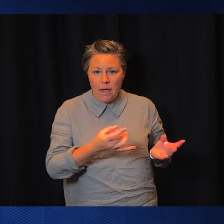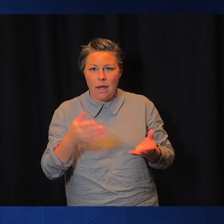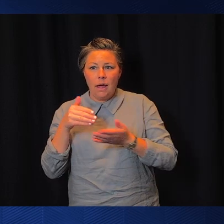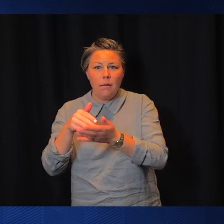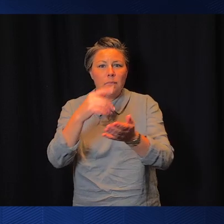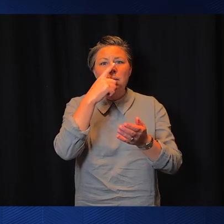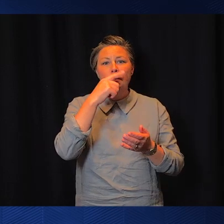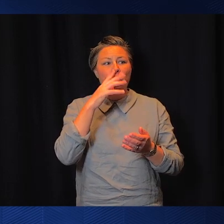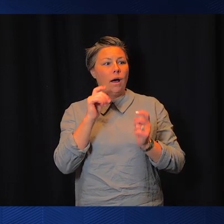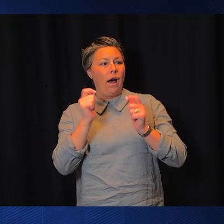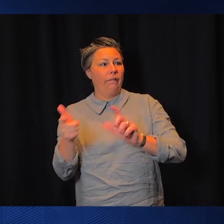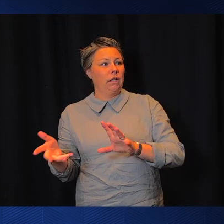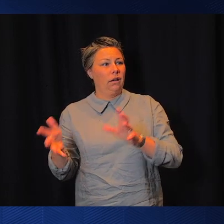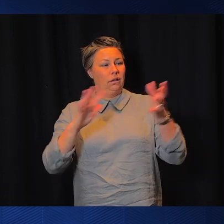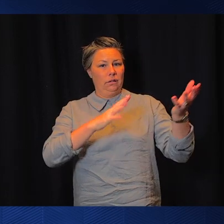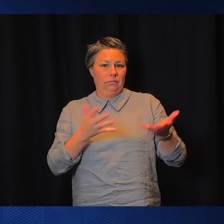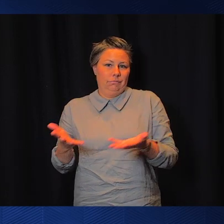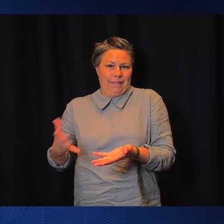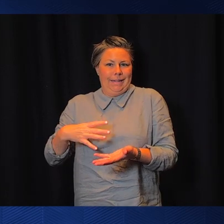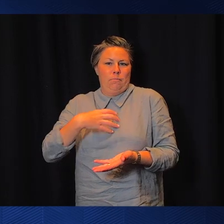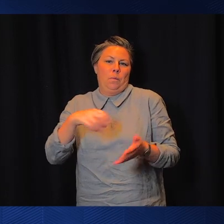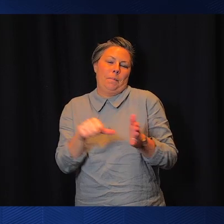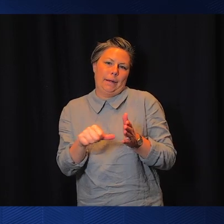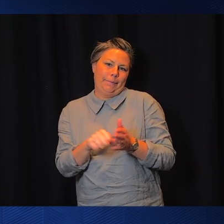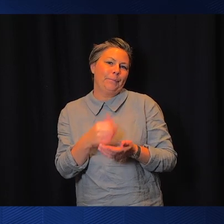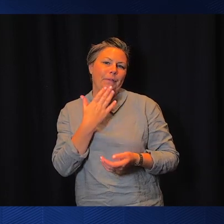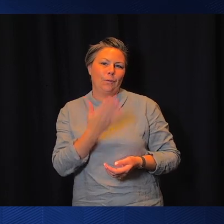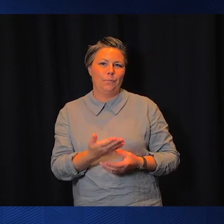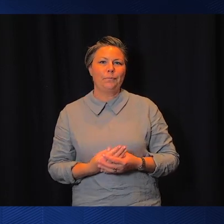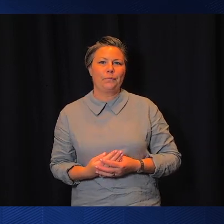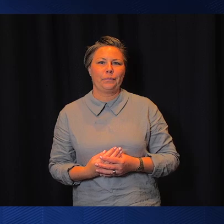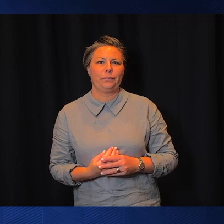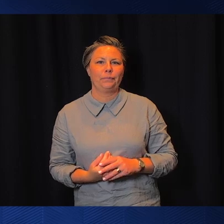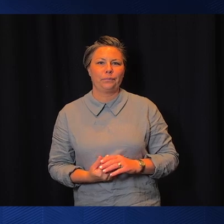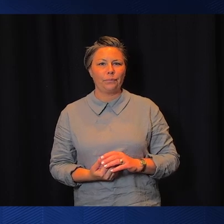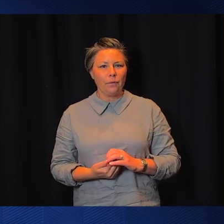recovery. Thank you very much for your attention.